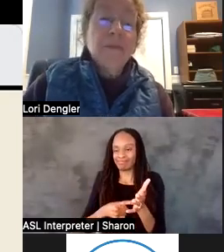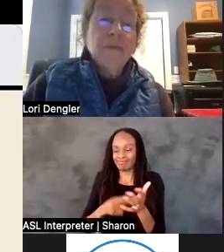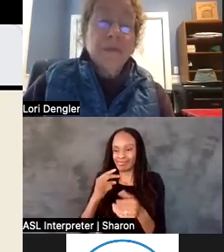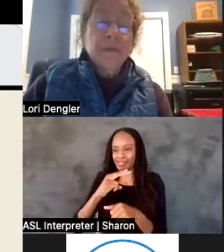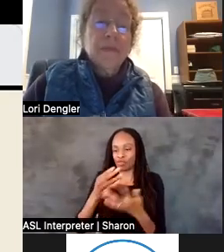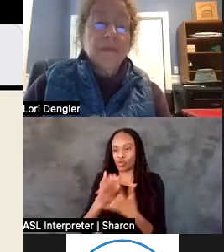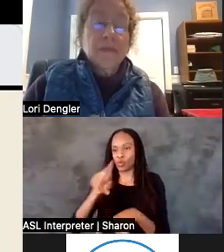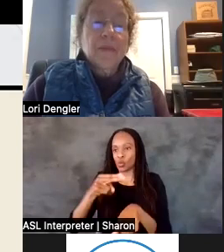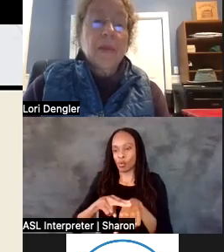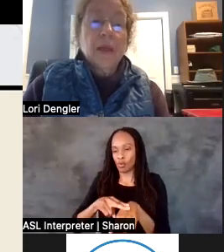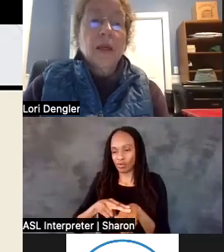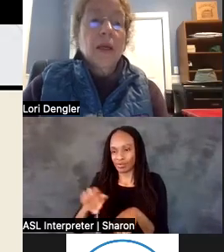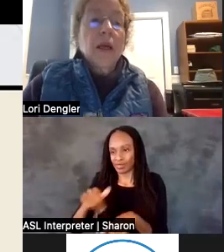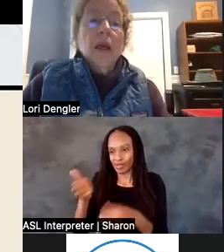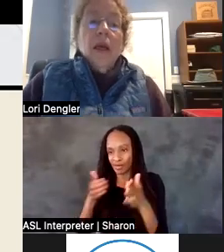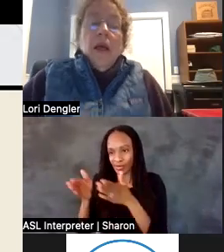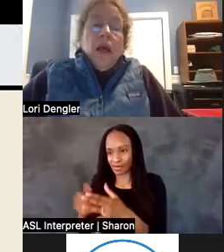slide.